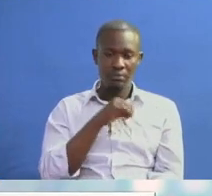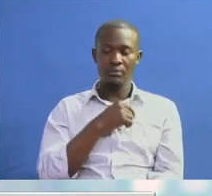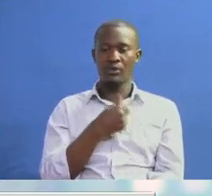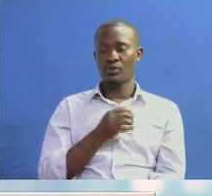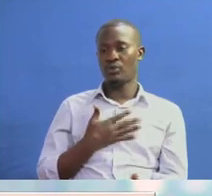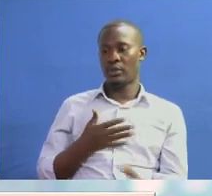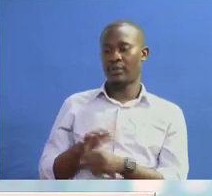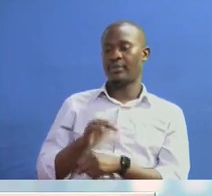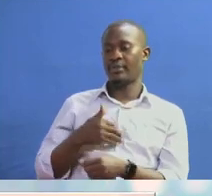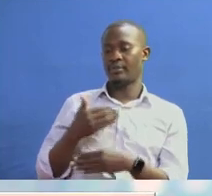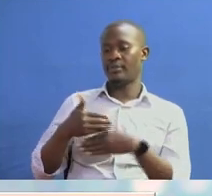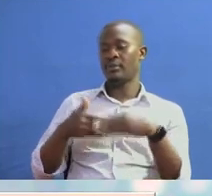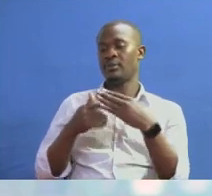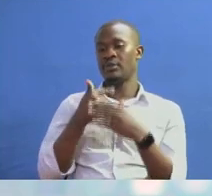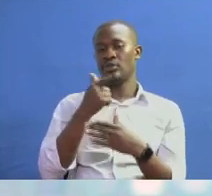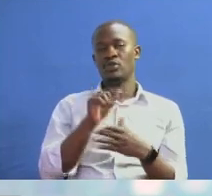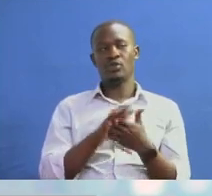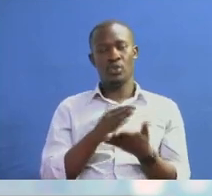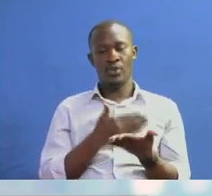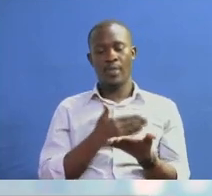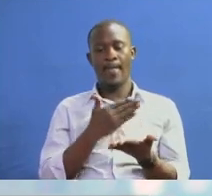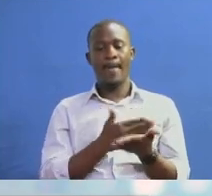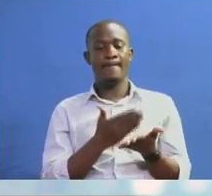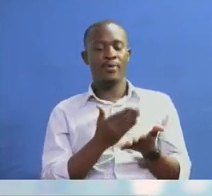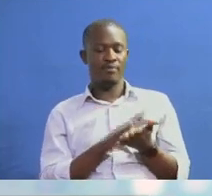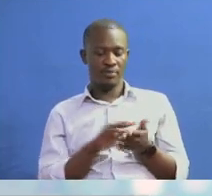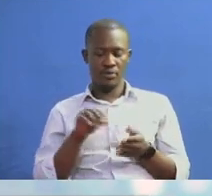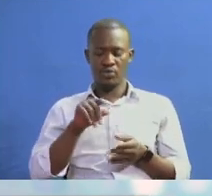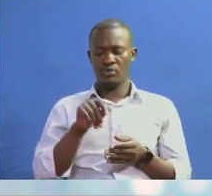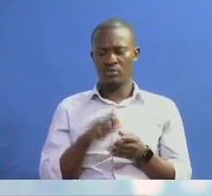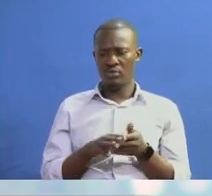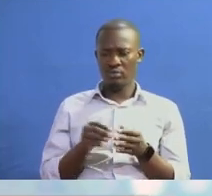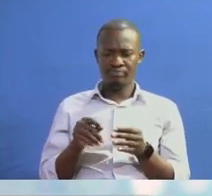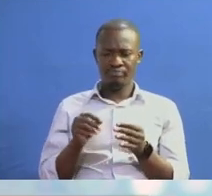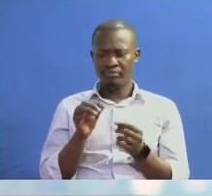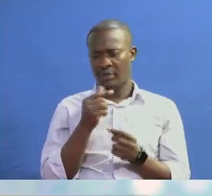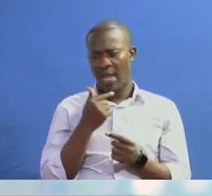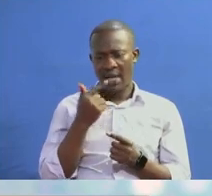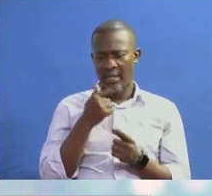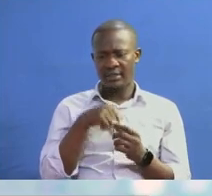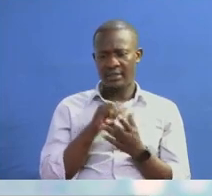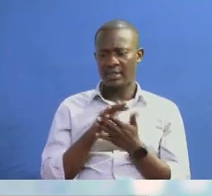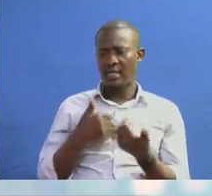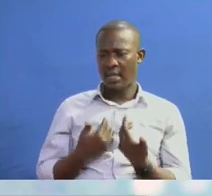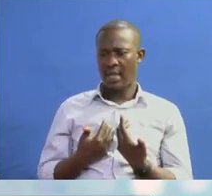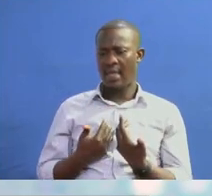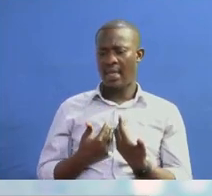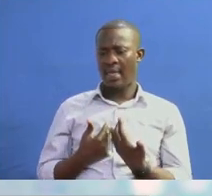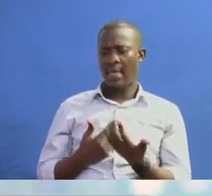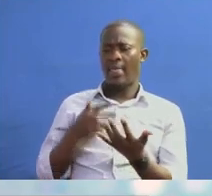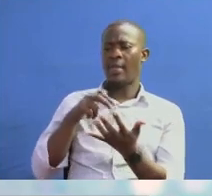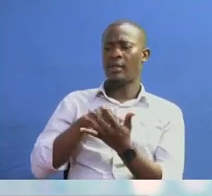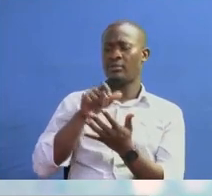building. They'll be told the processes, the soil will be tested because the yield should be